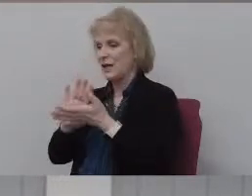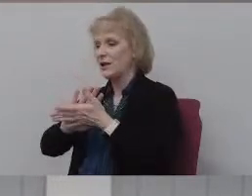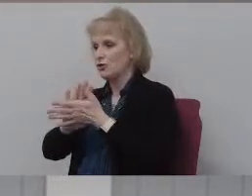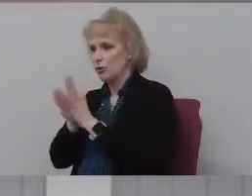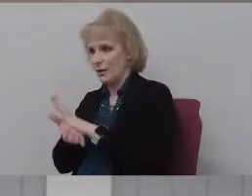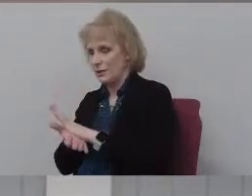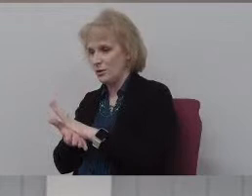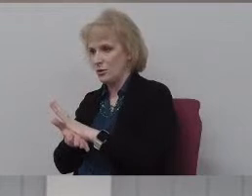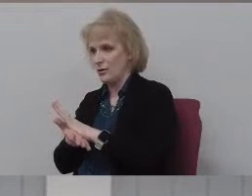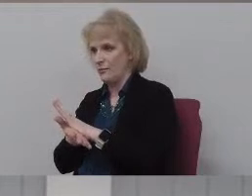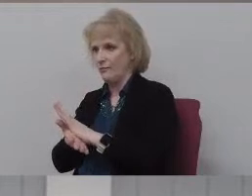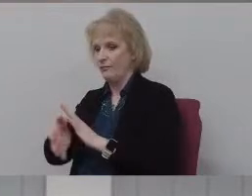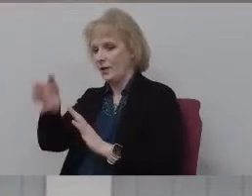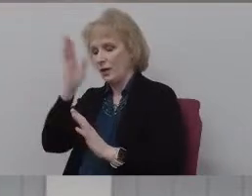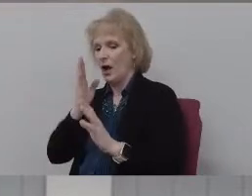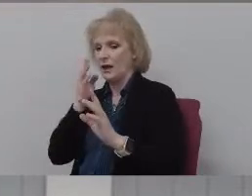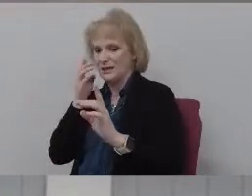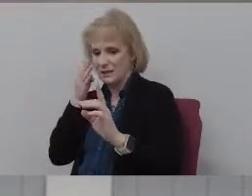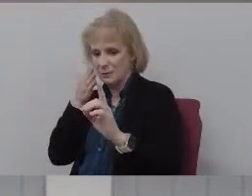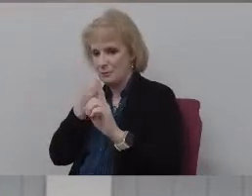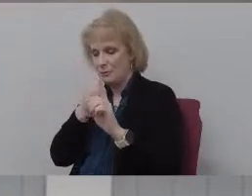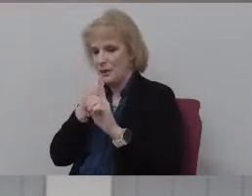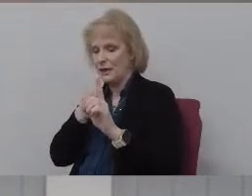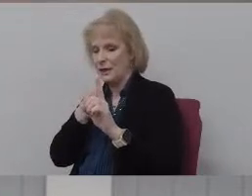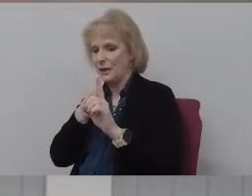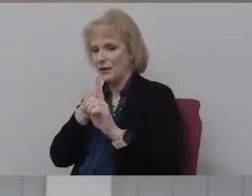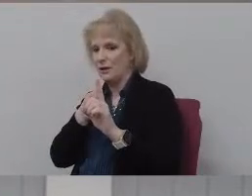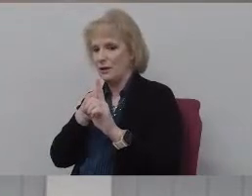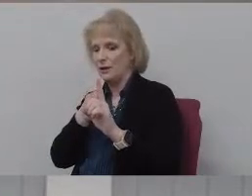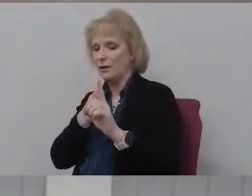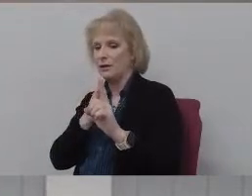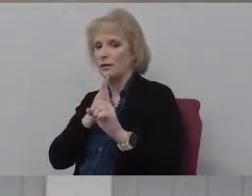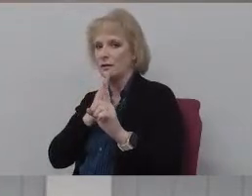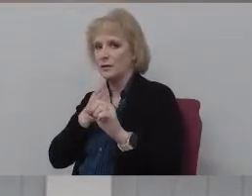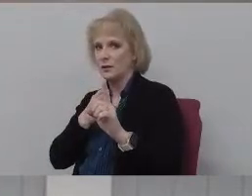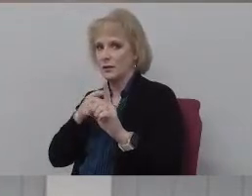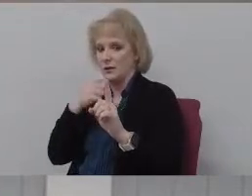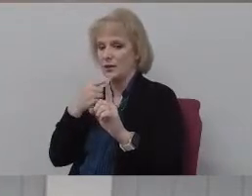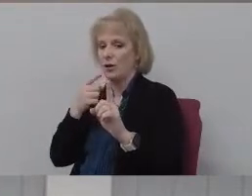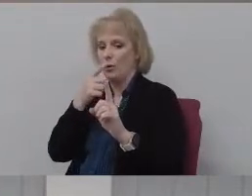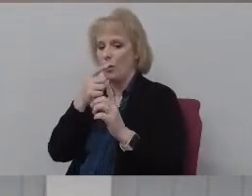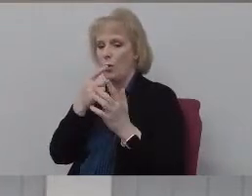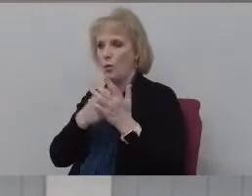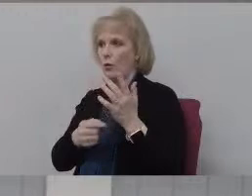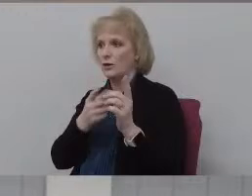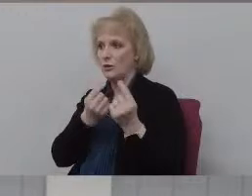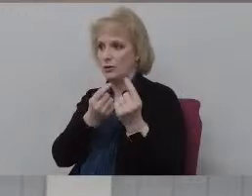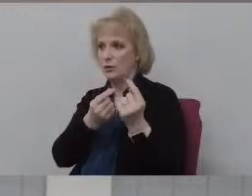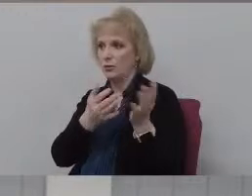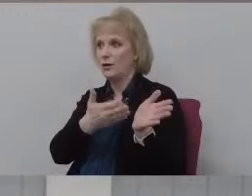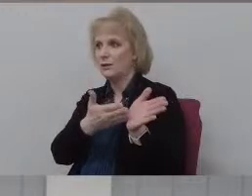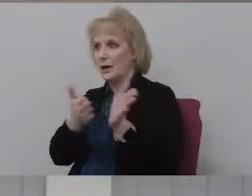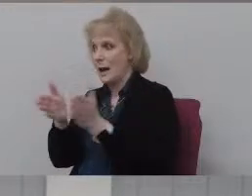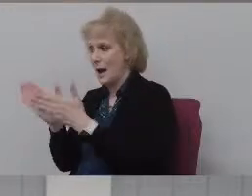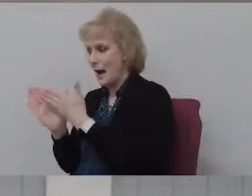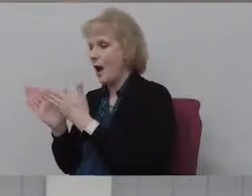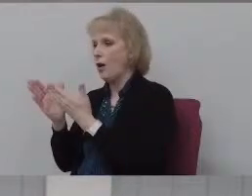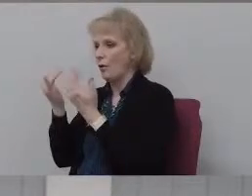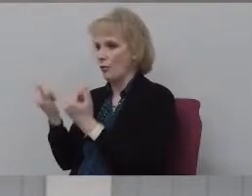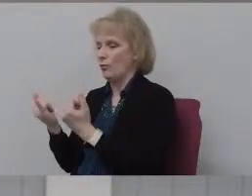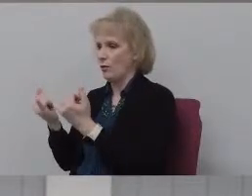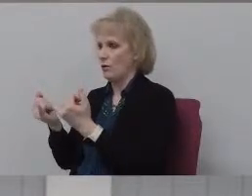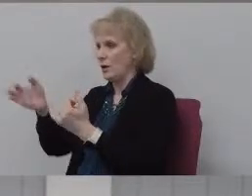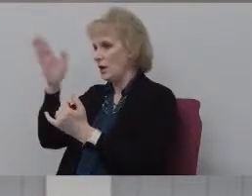to an important Bible character, speaking directly to him to tell him what to do, to now God is using a